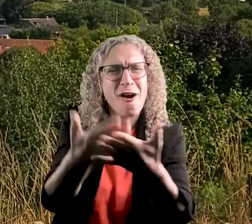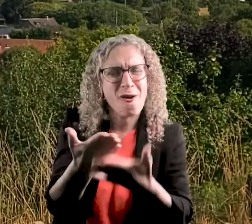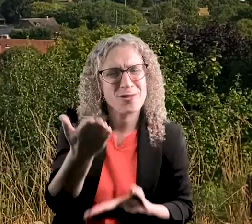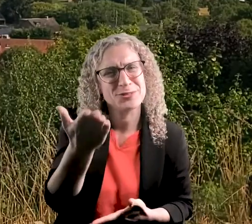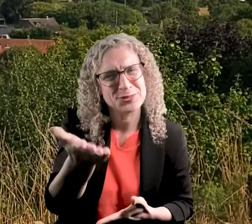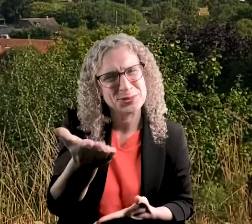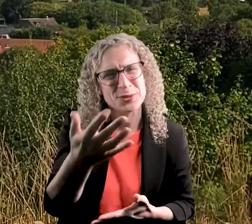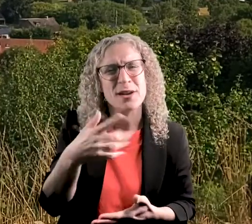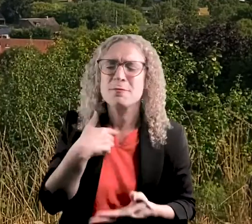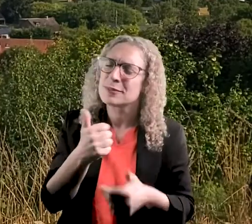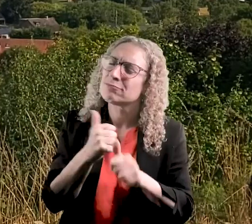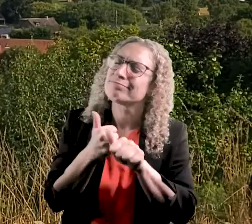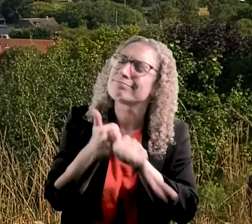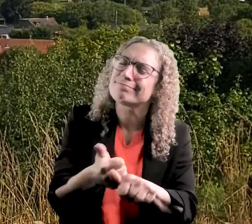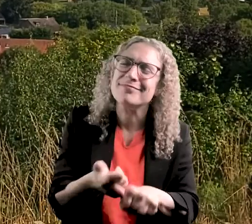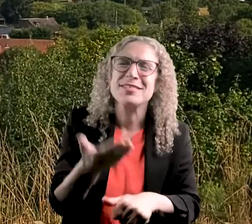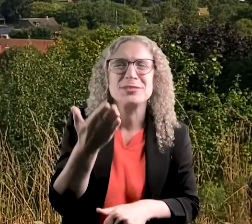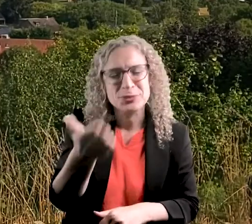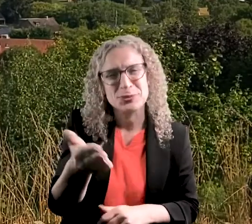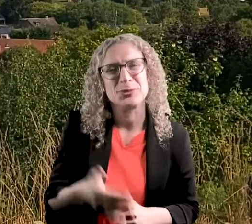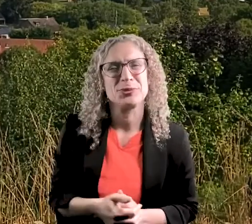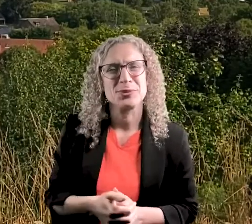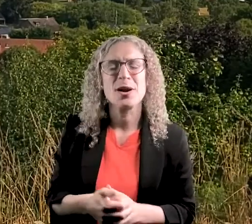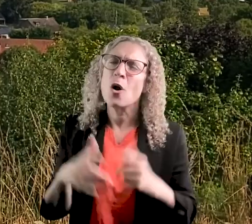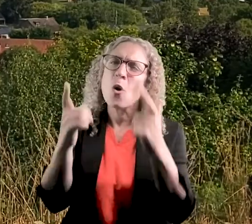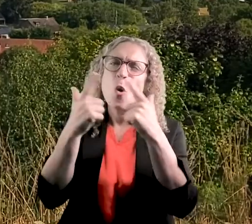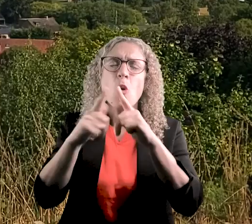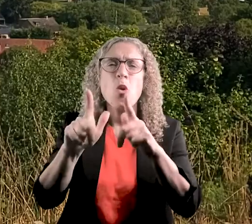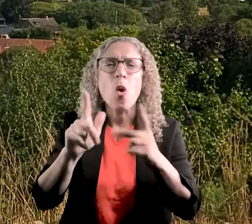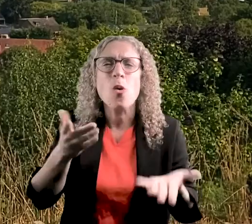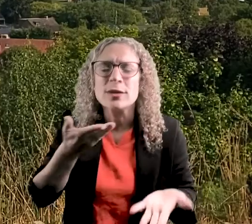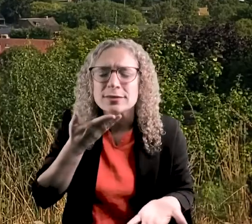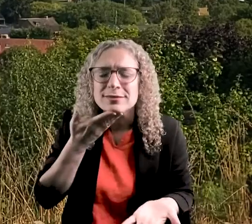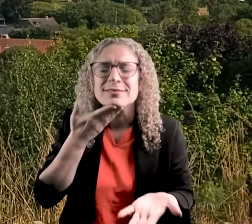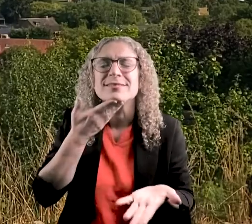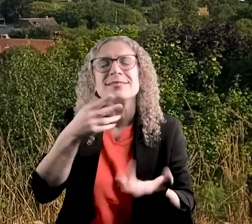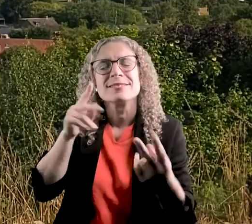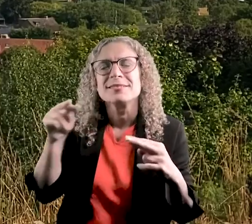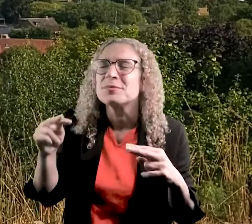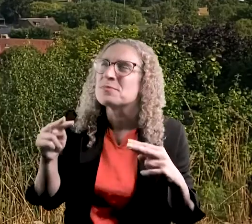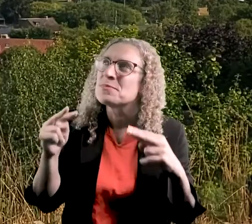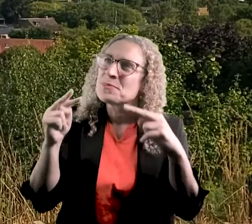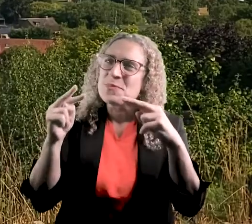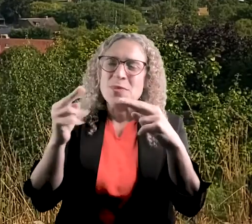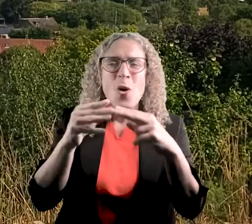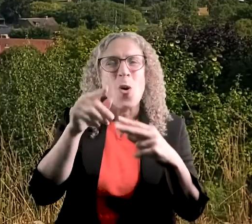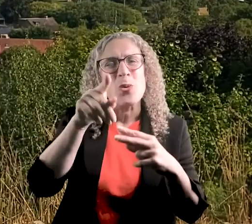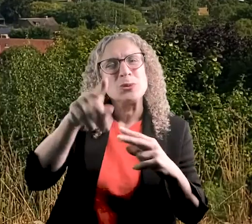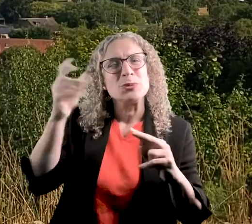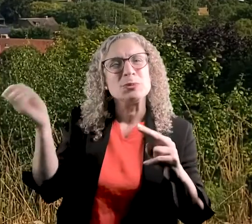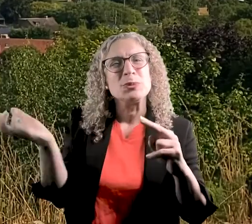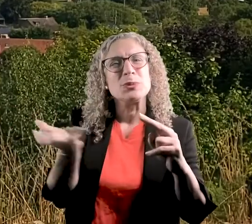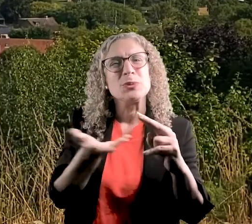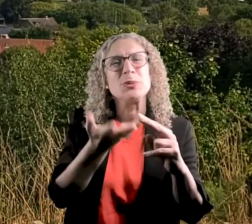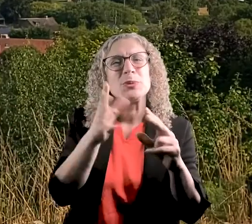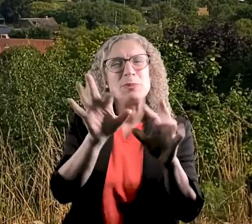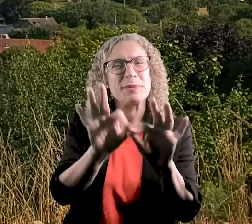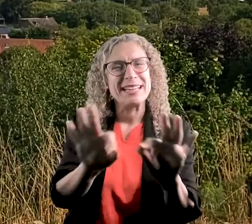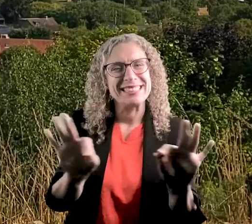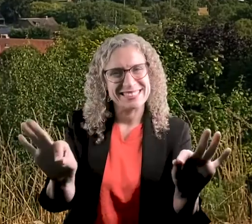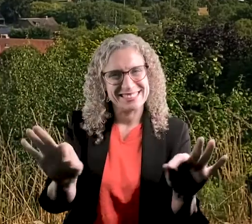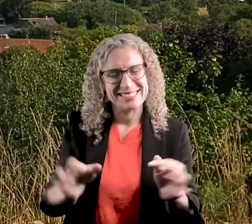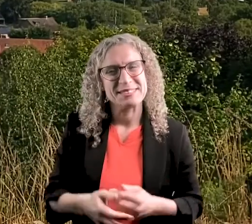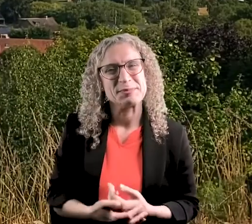shine upon you and be gracious to you. The Lord lift his countenance upon you and give